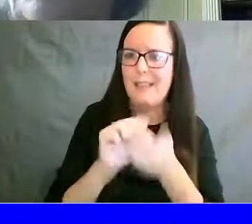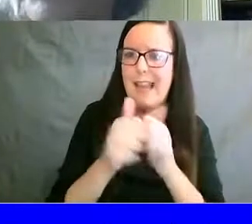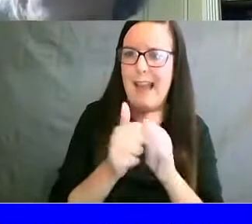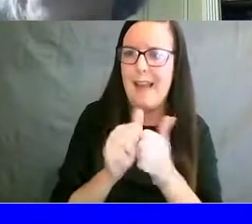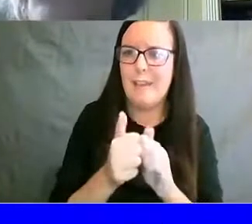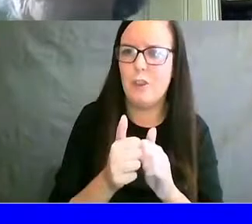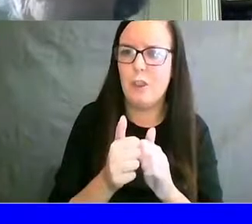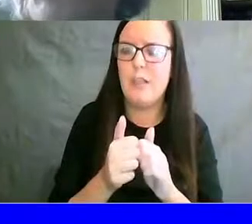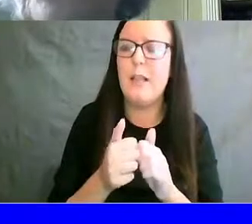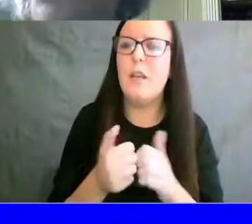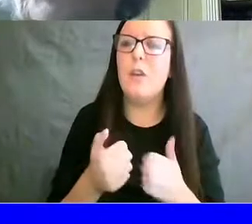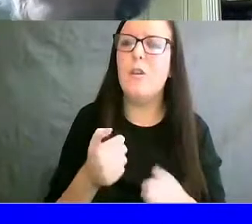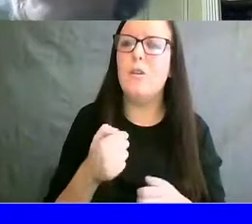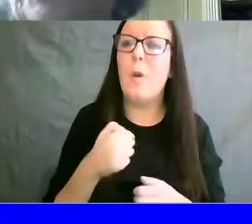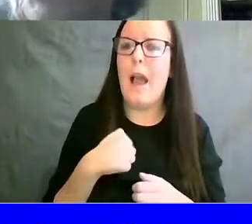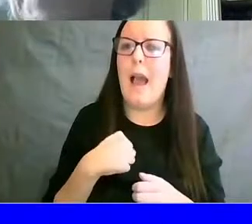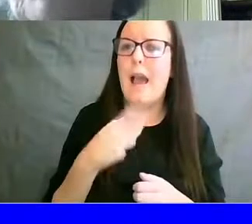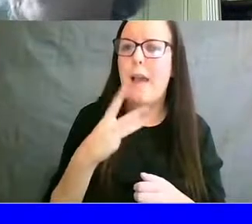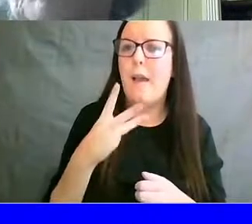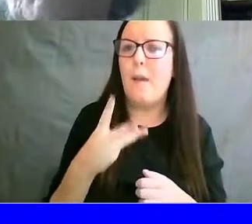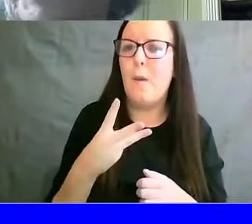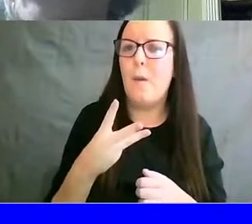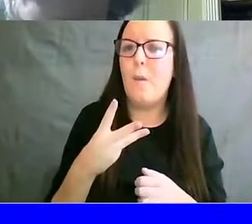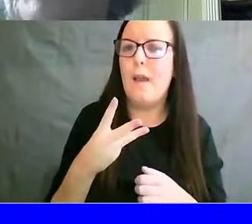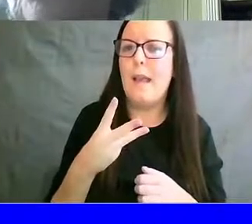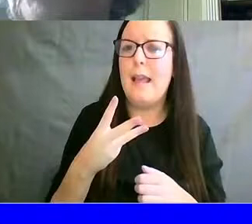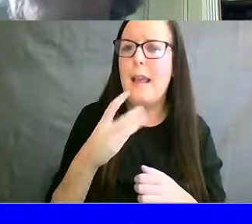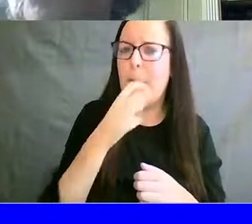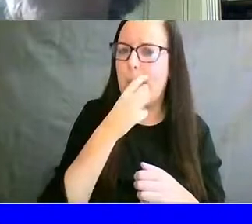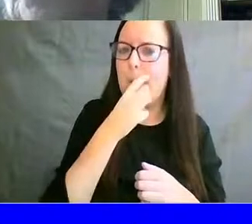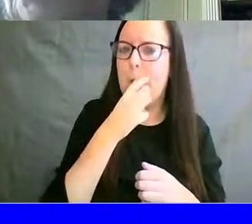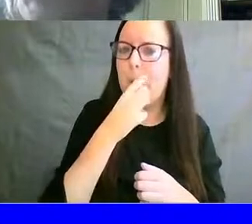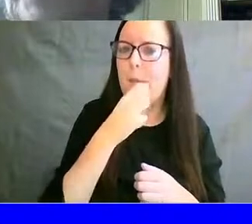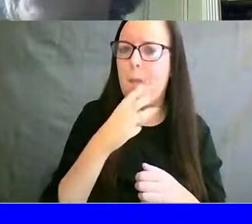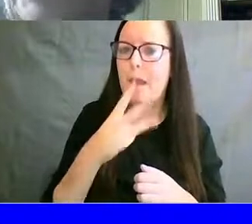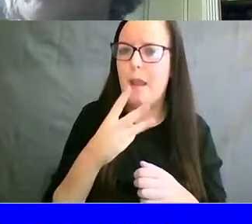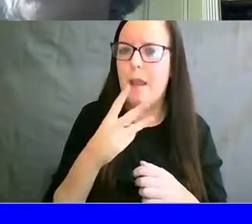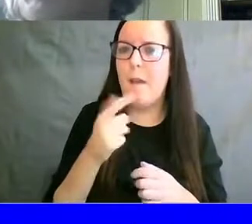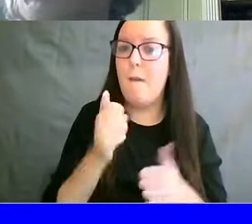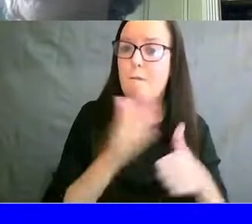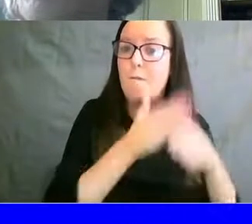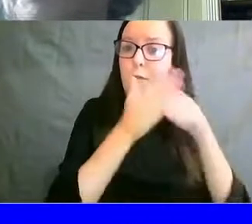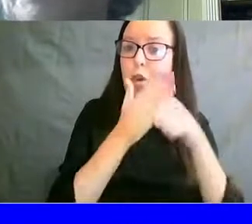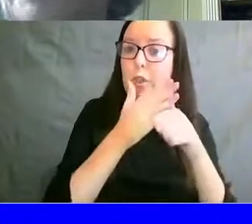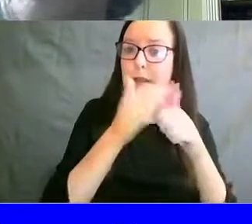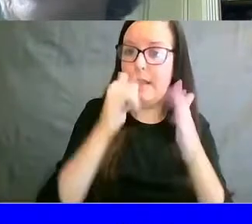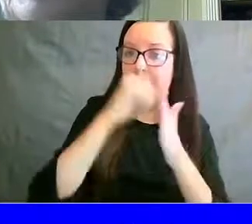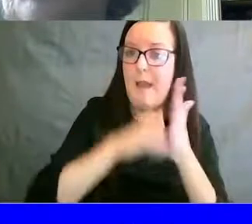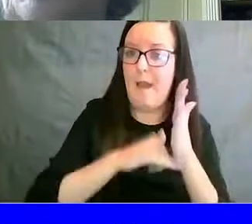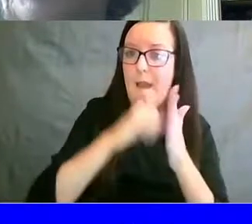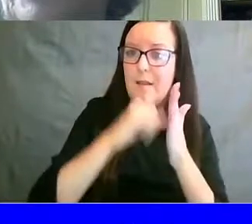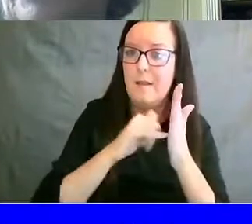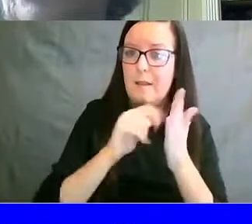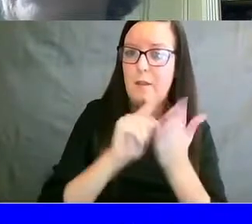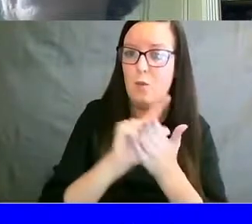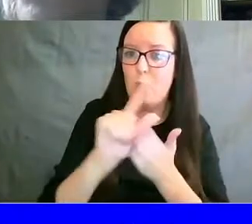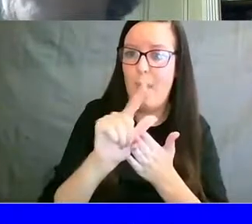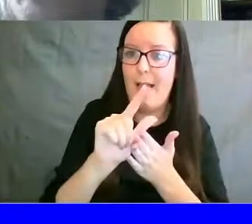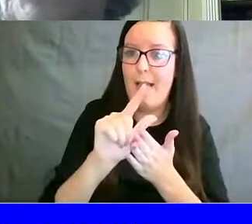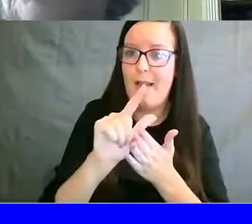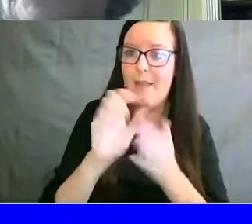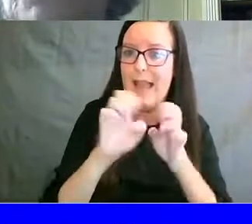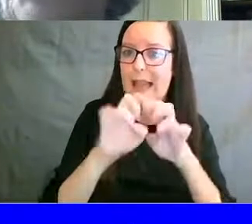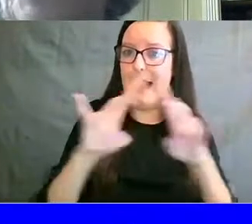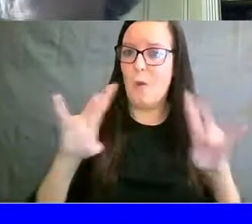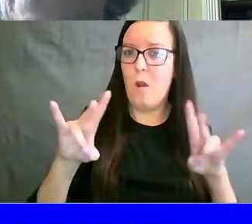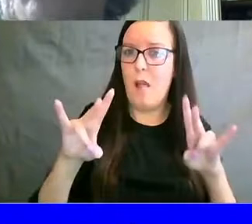going to look first of all at Article 12, Equal Recognition Before the Law, which, as we all know, it sets out the